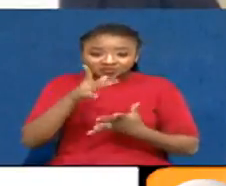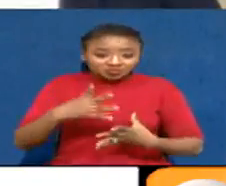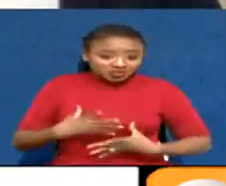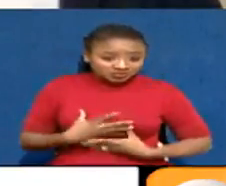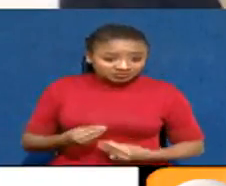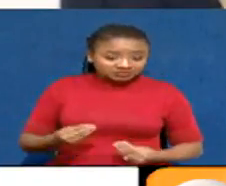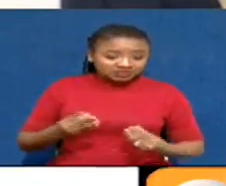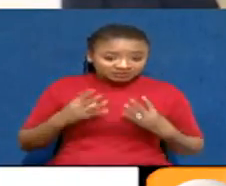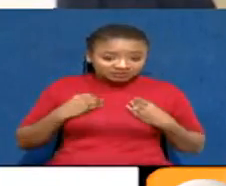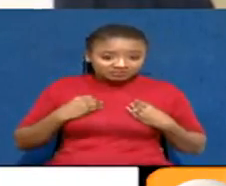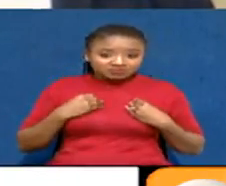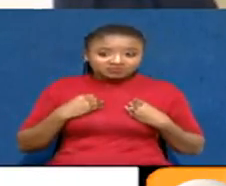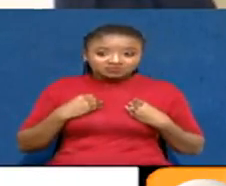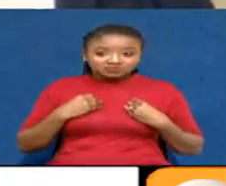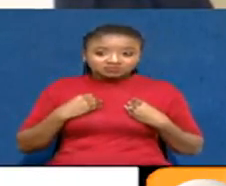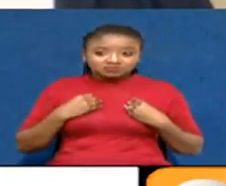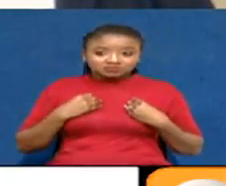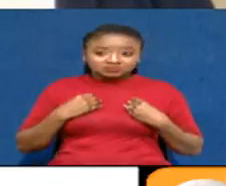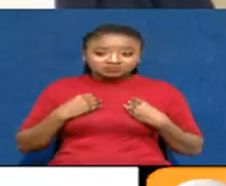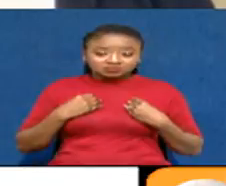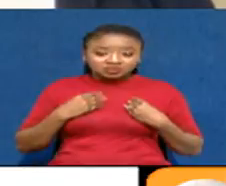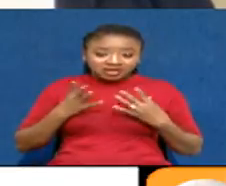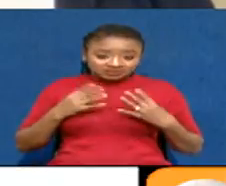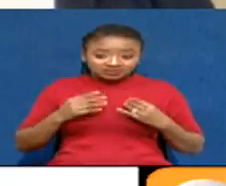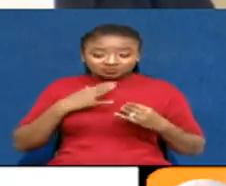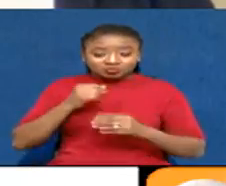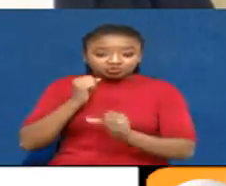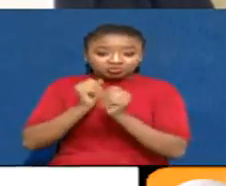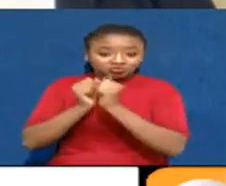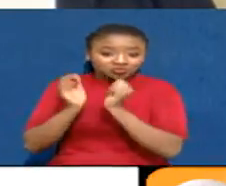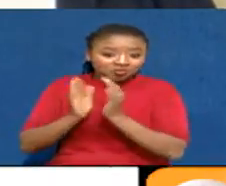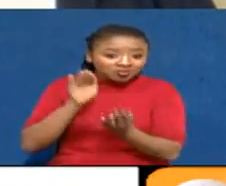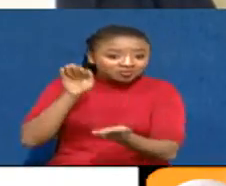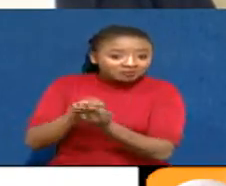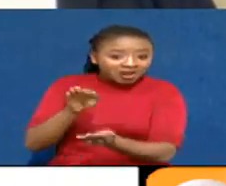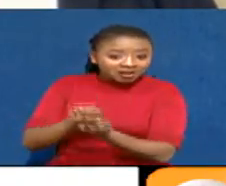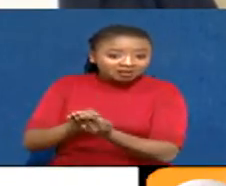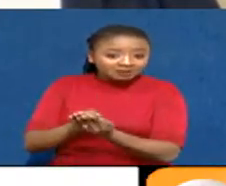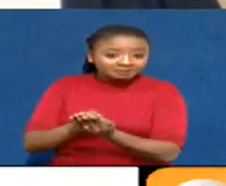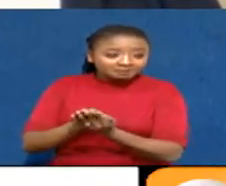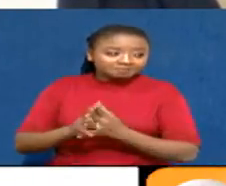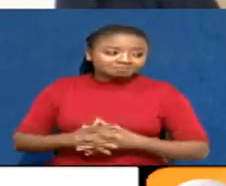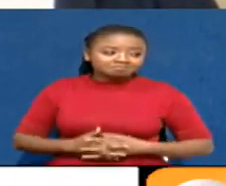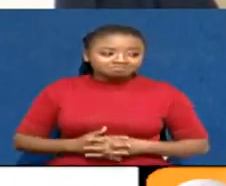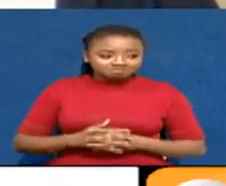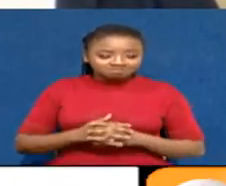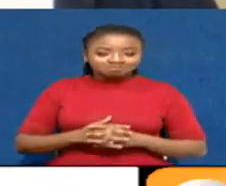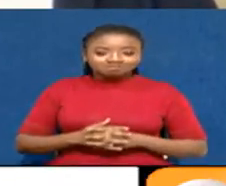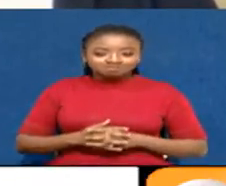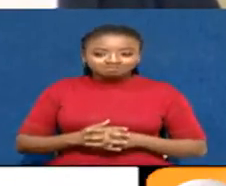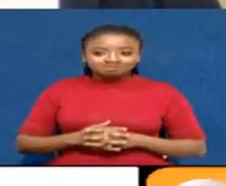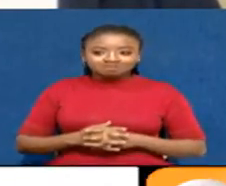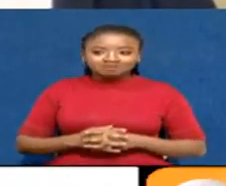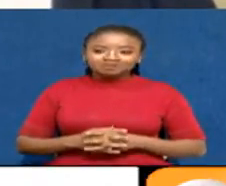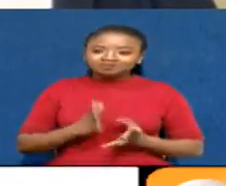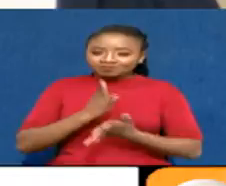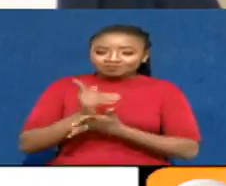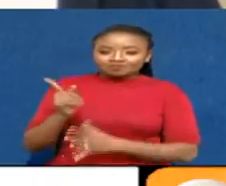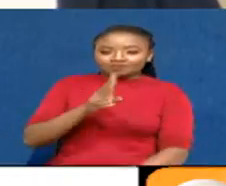pursue, even in the interest of just protecting the consumer? I think Honorable Gutierrez does raise an